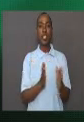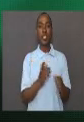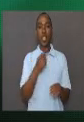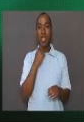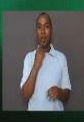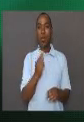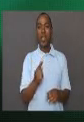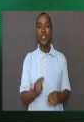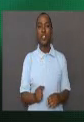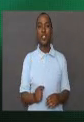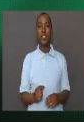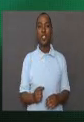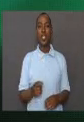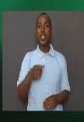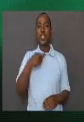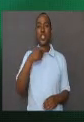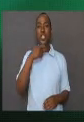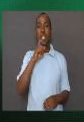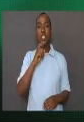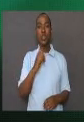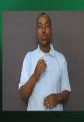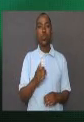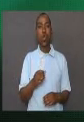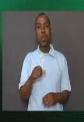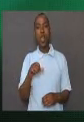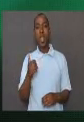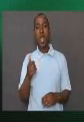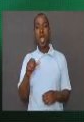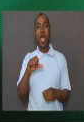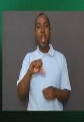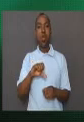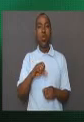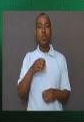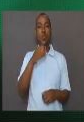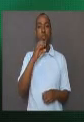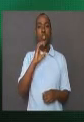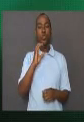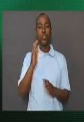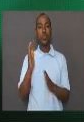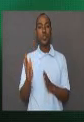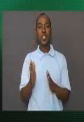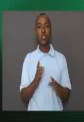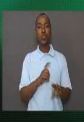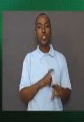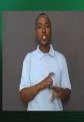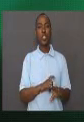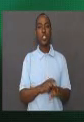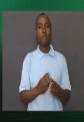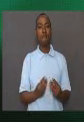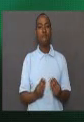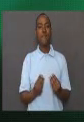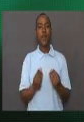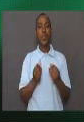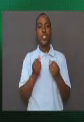that when T.V. or other alcoholic drinks are made,